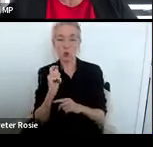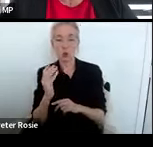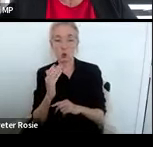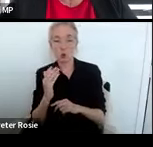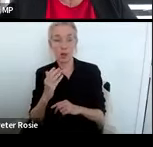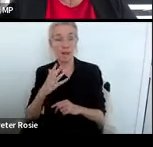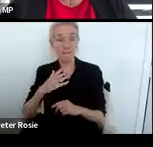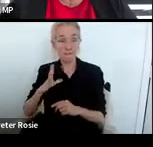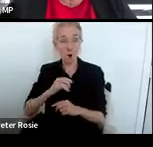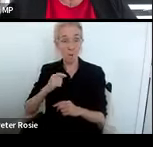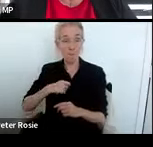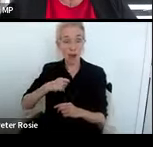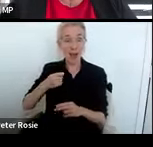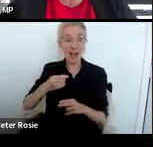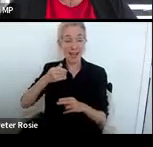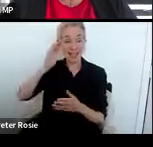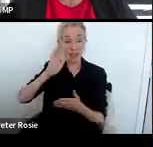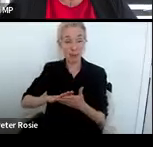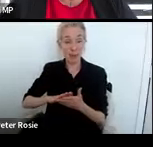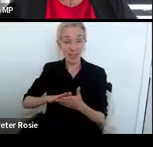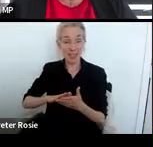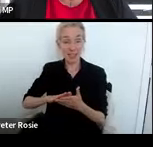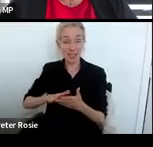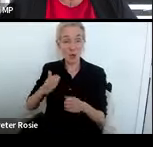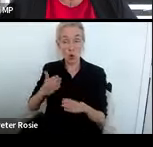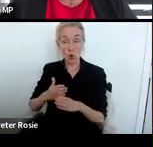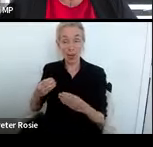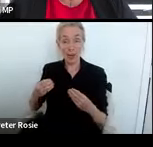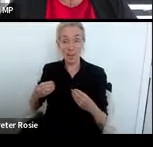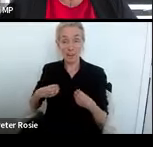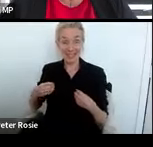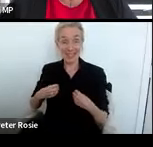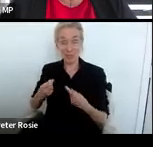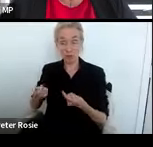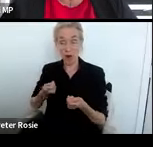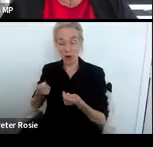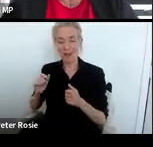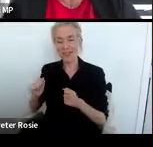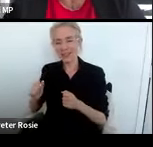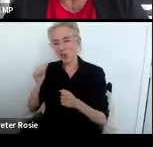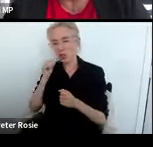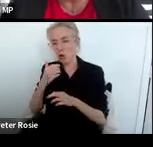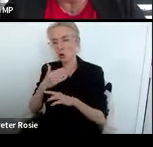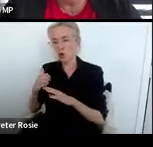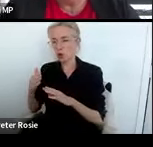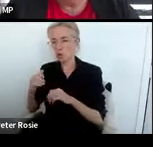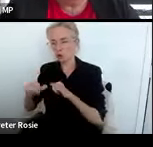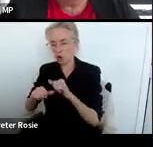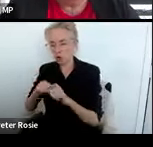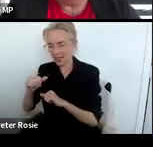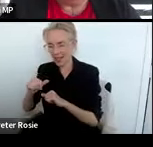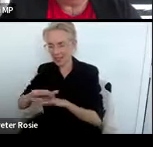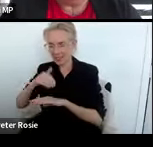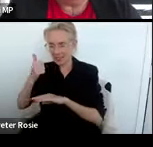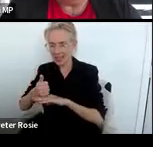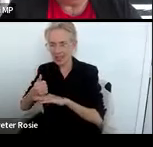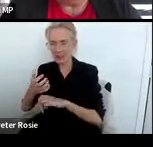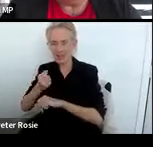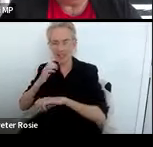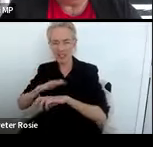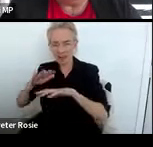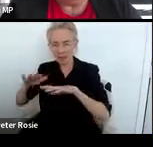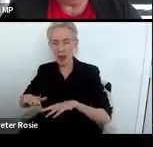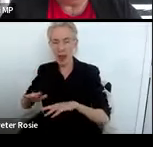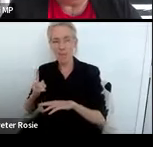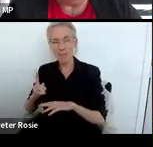experience in terms of, yes, of course, it takes time to embed things and make things happen, but it's always good to review things at an early stage, just in case there are some